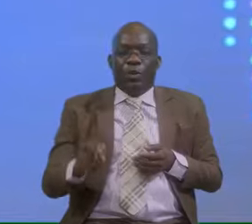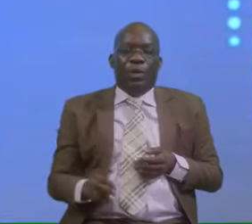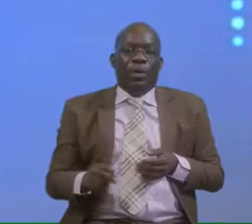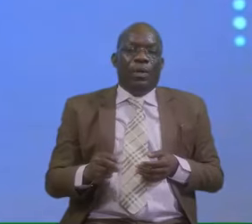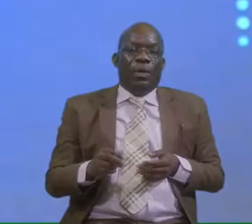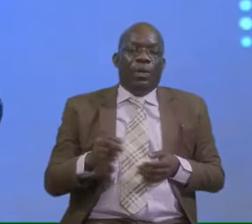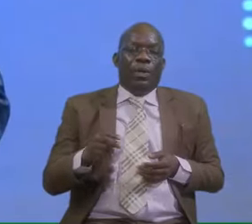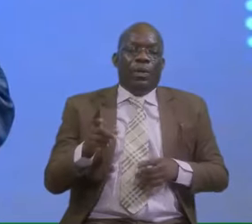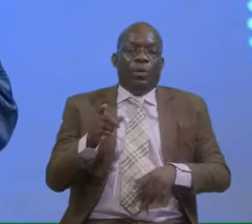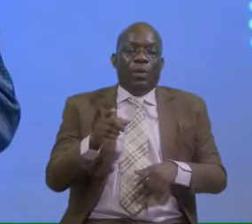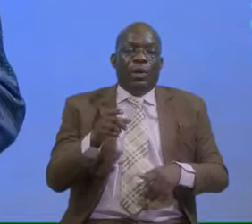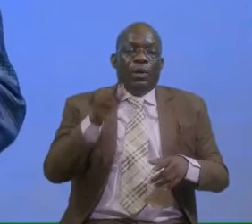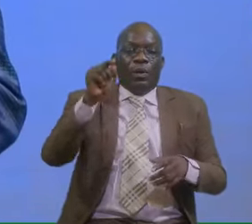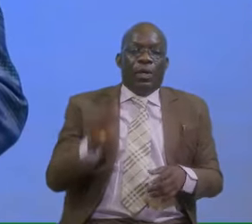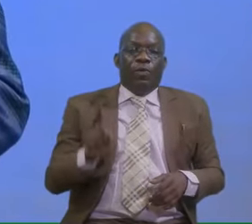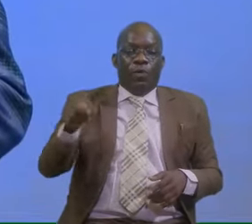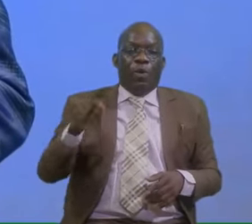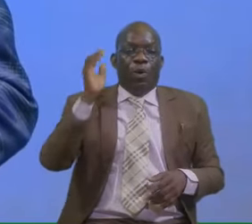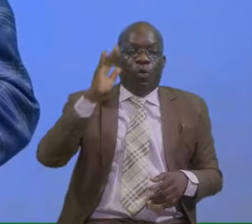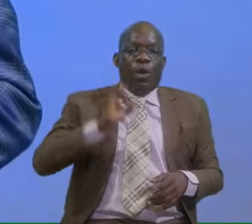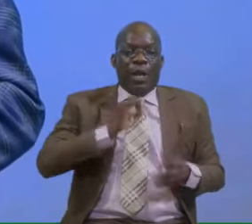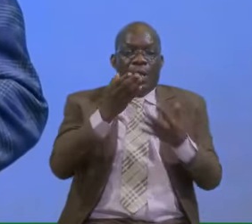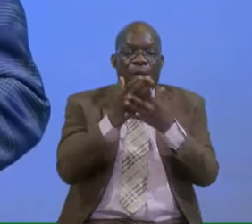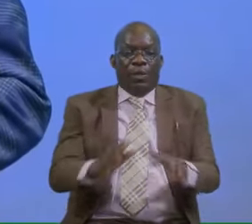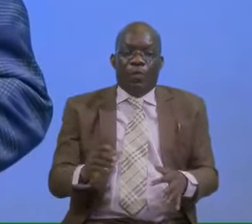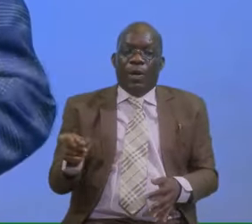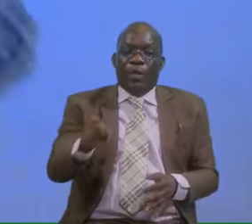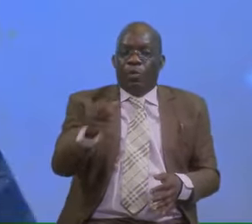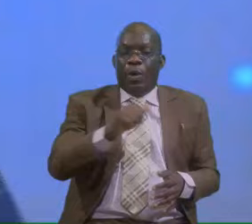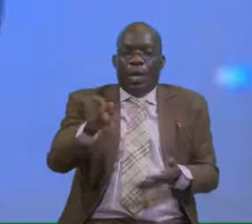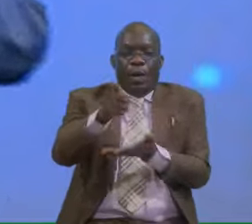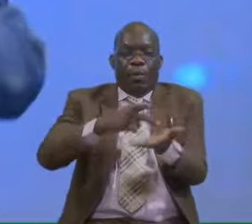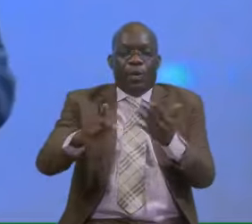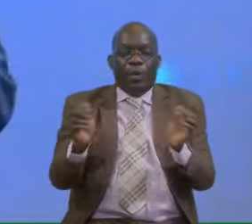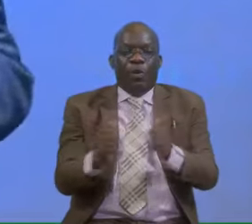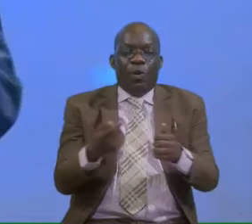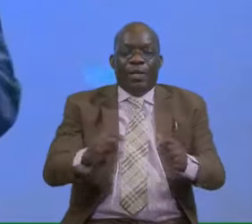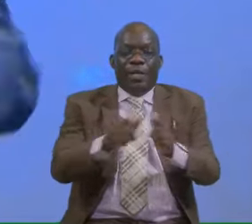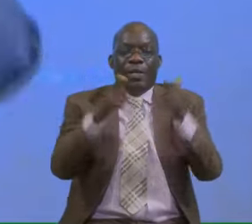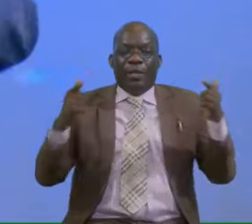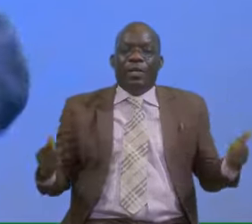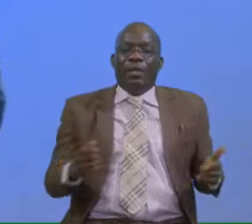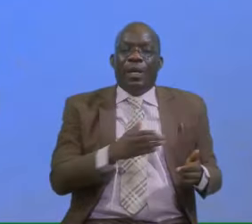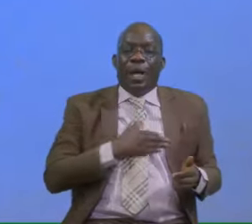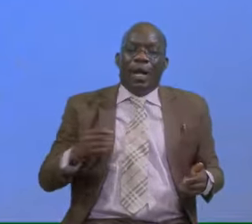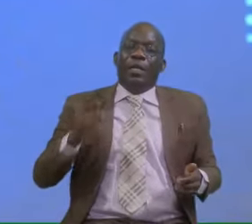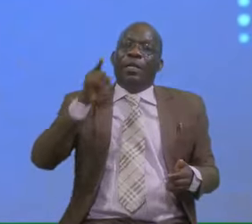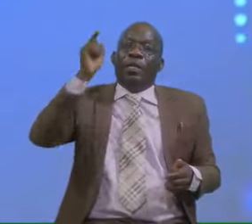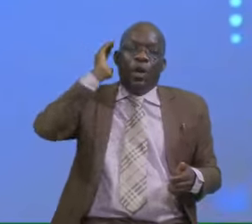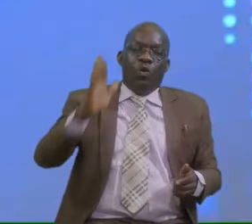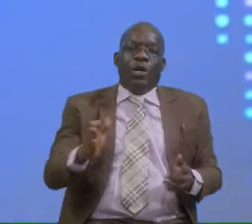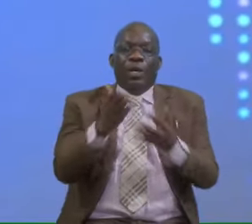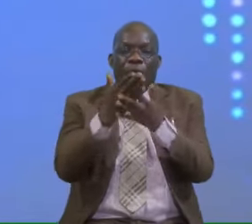will I divide him a portion with the great, and he shall divide the